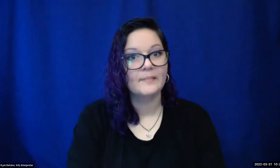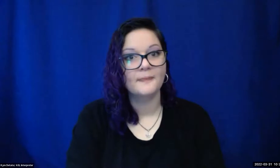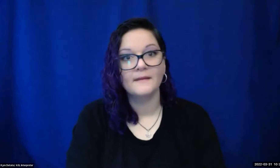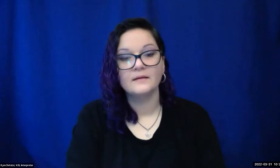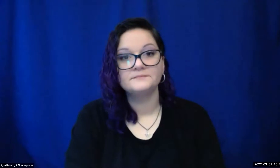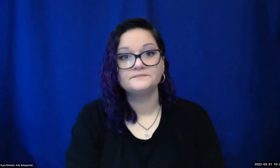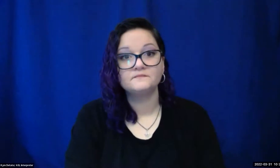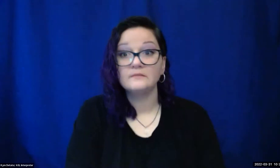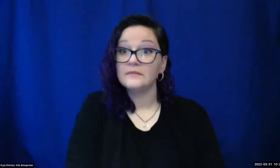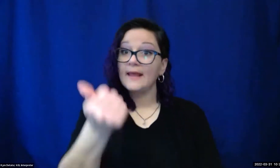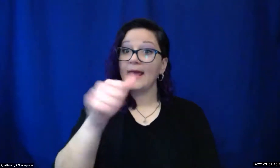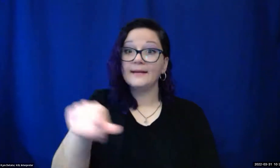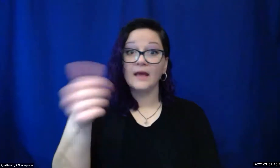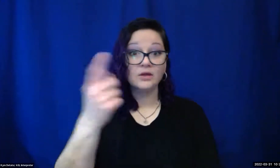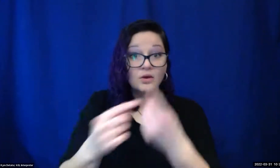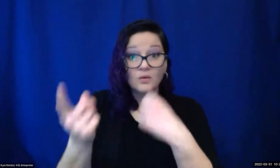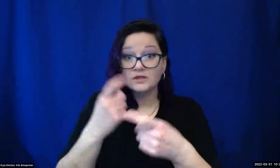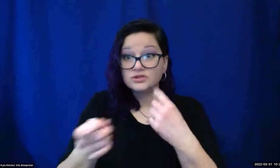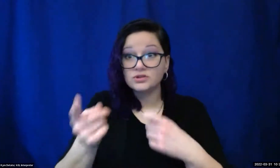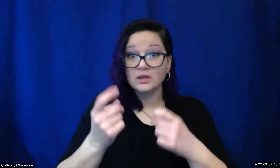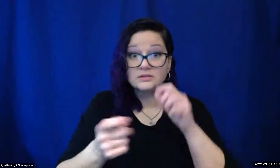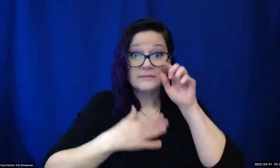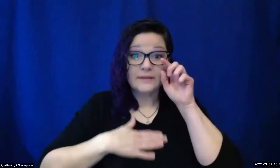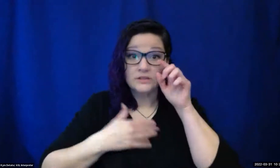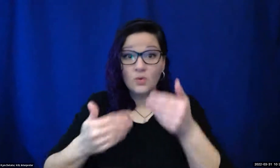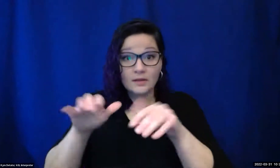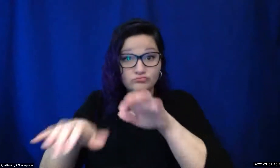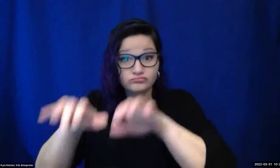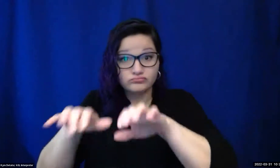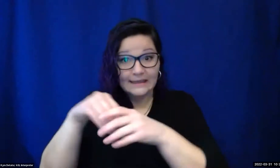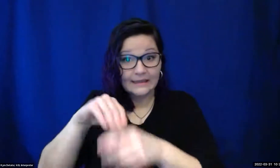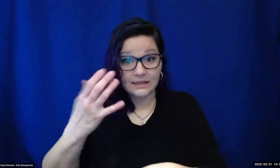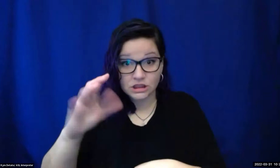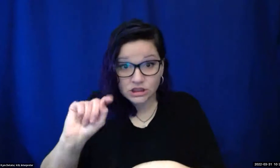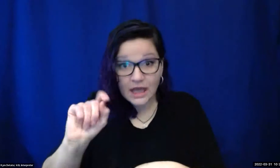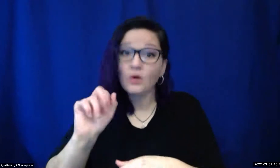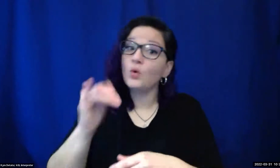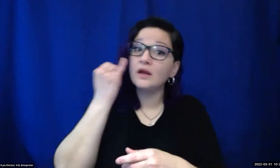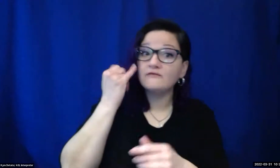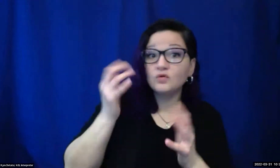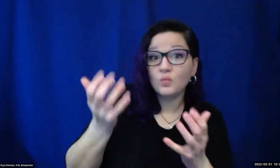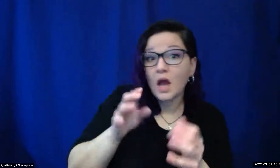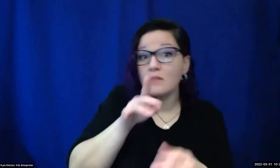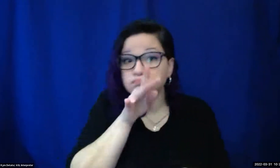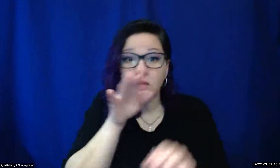Are there other questions? Please type your question in the chat, or we can turn on your mic.